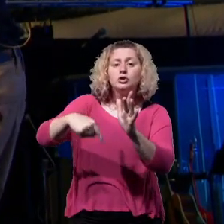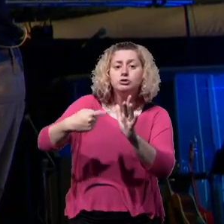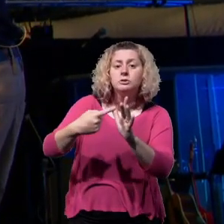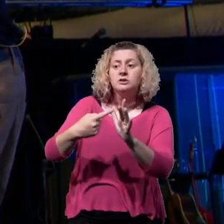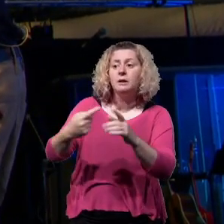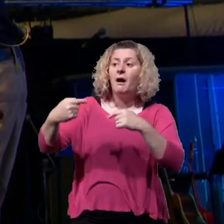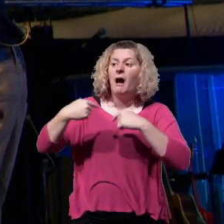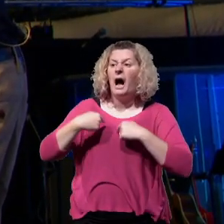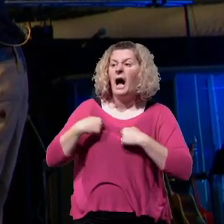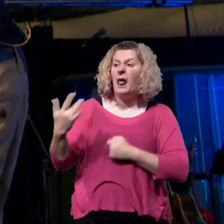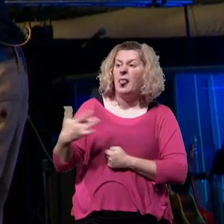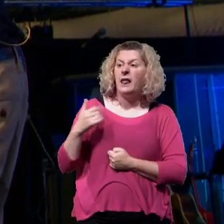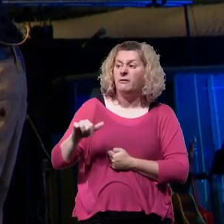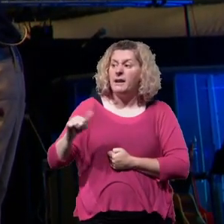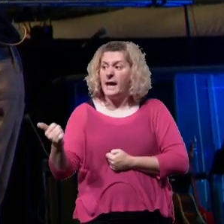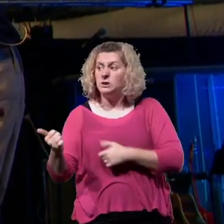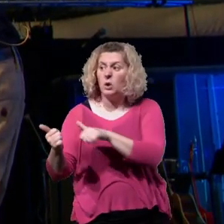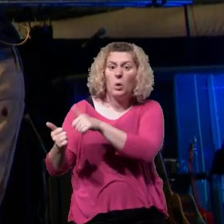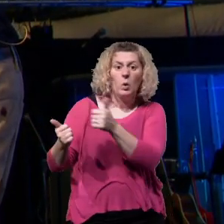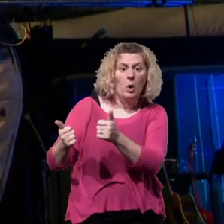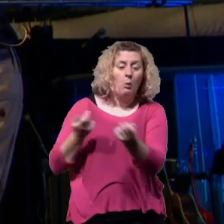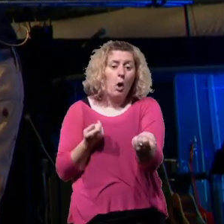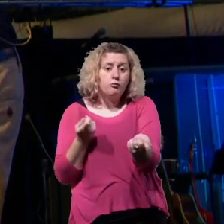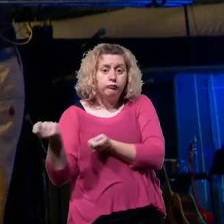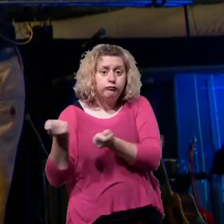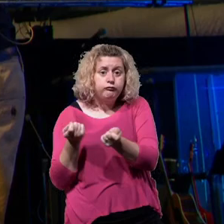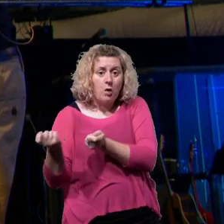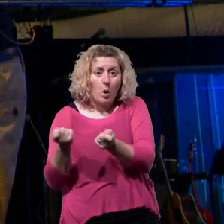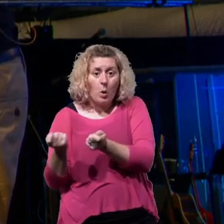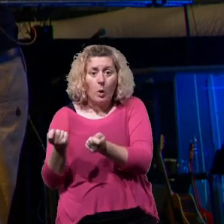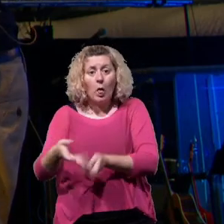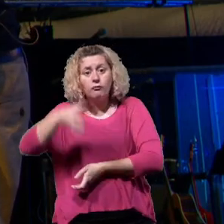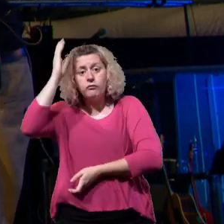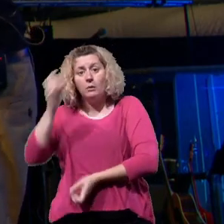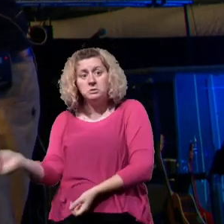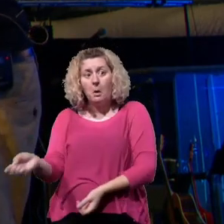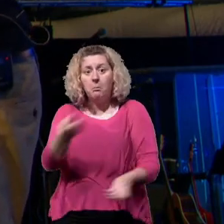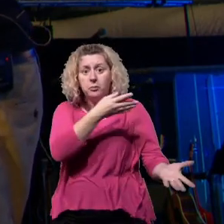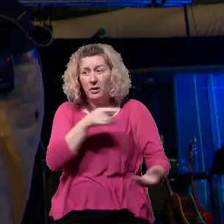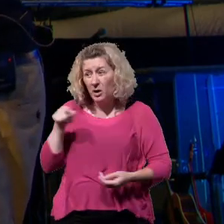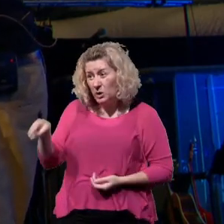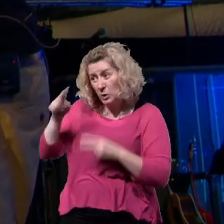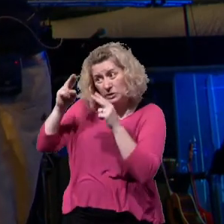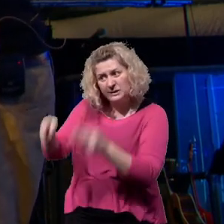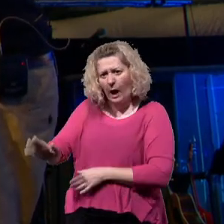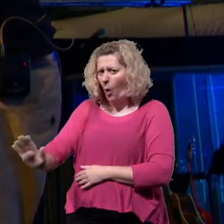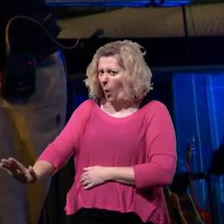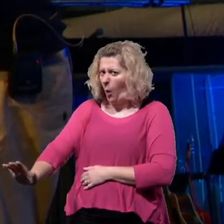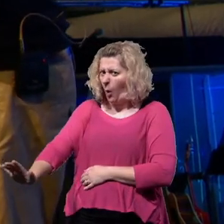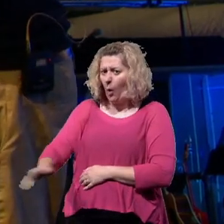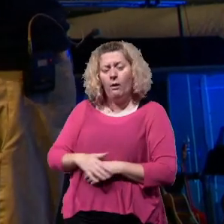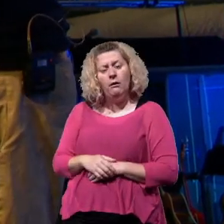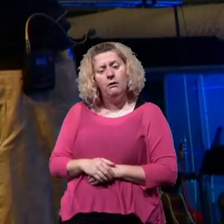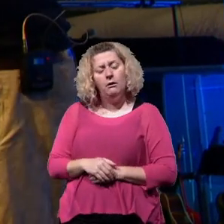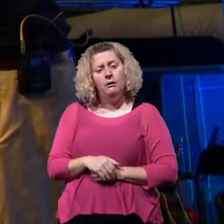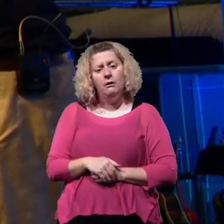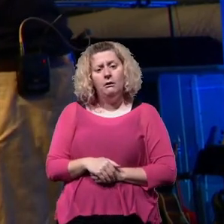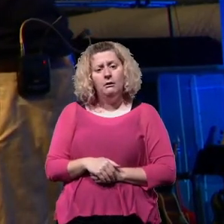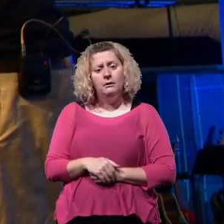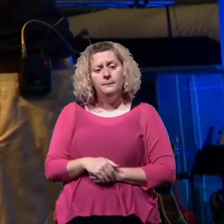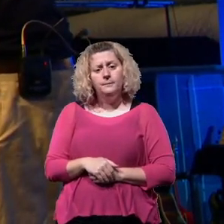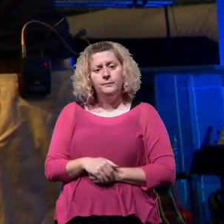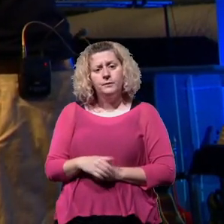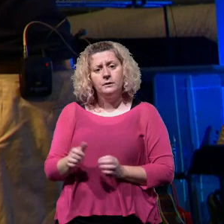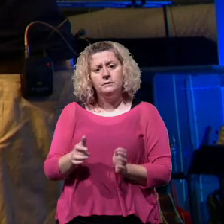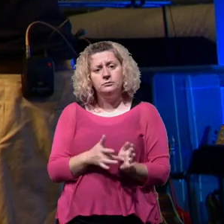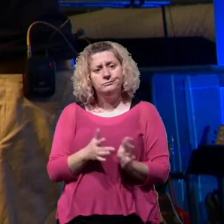Street and I'll be in number 11. We're going to rule. We're going to throw out the Romans. You can't die. But when Jesus turned and looked